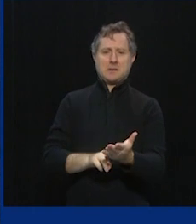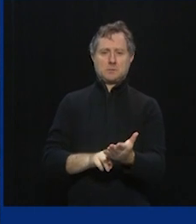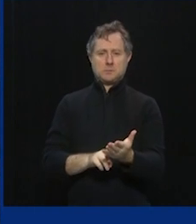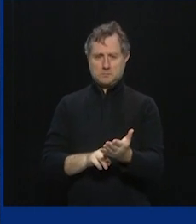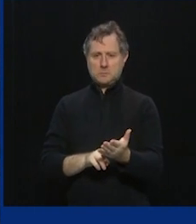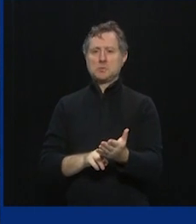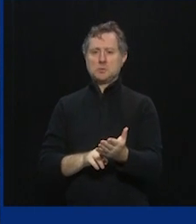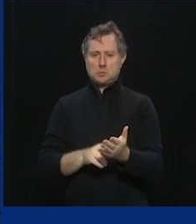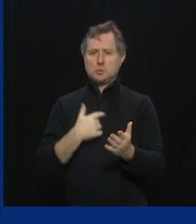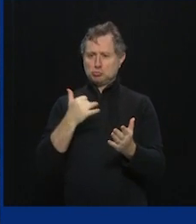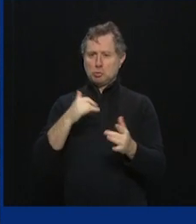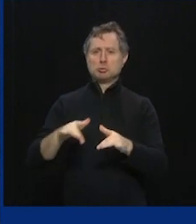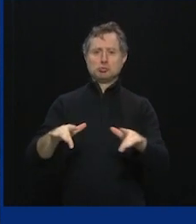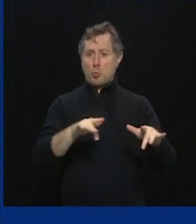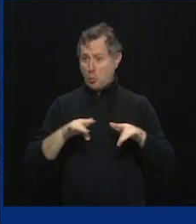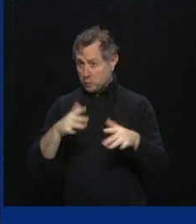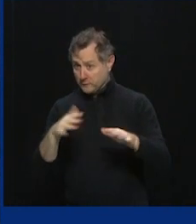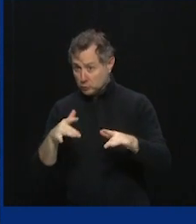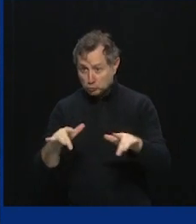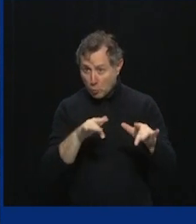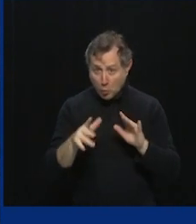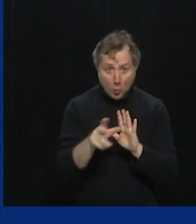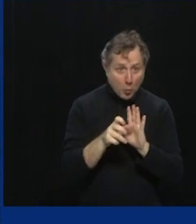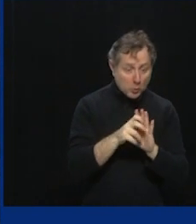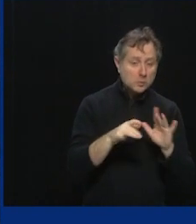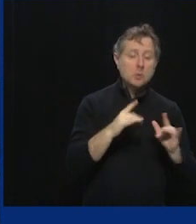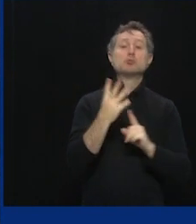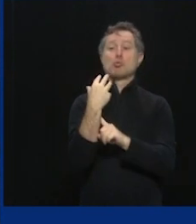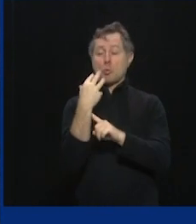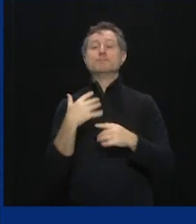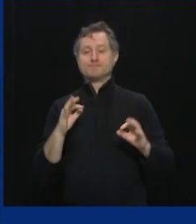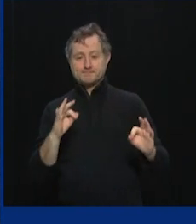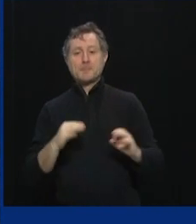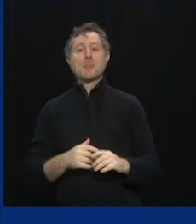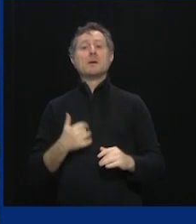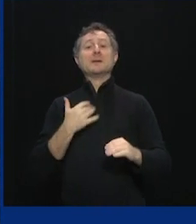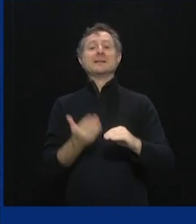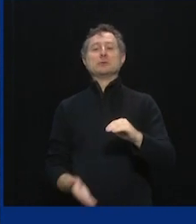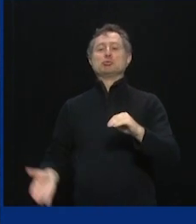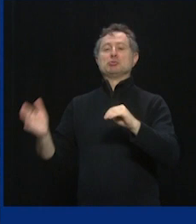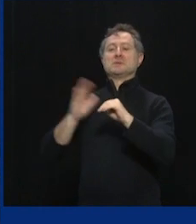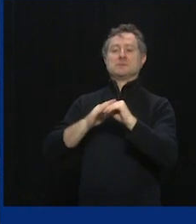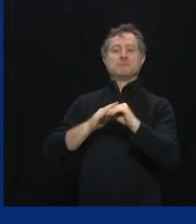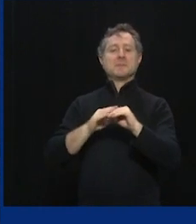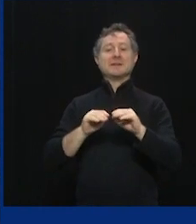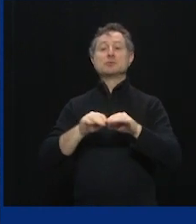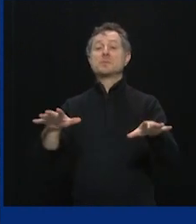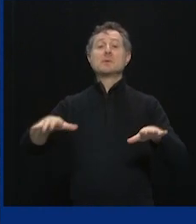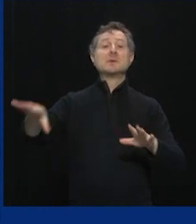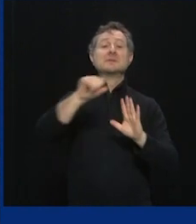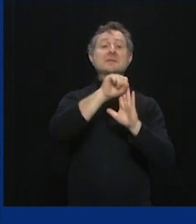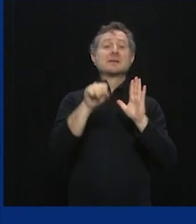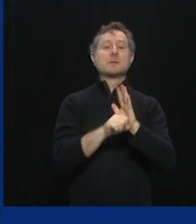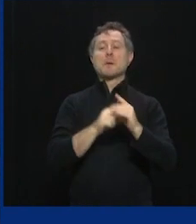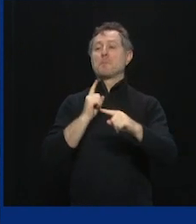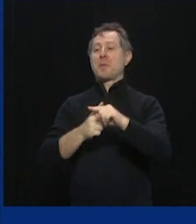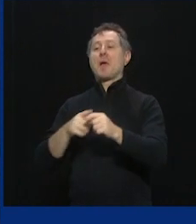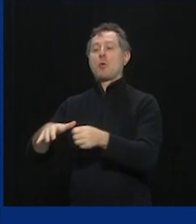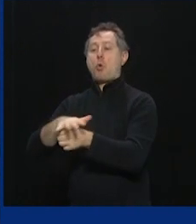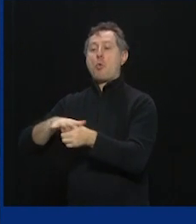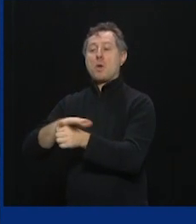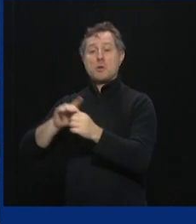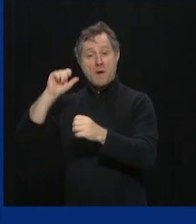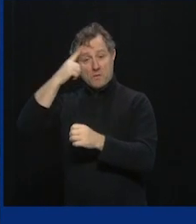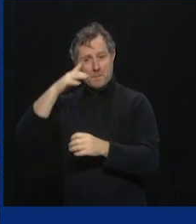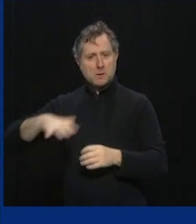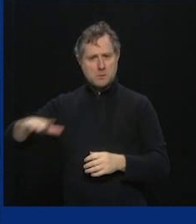signing legislation that will be boosting transparency in state and local government. This is something I know quite a bit about. I spent 14